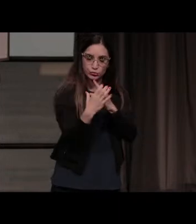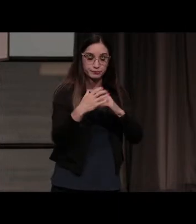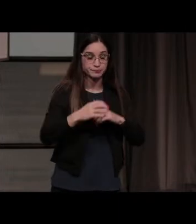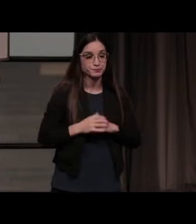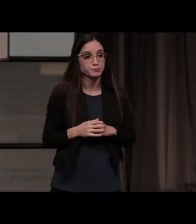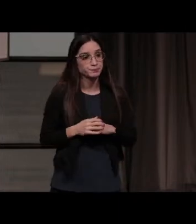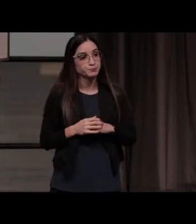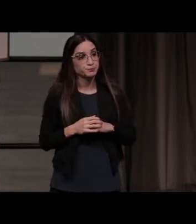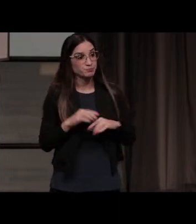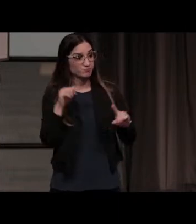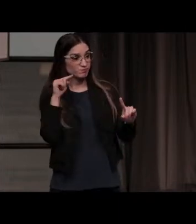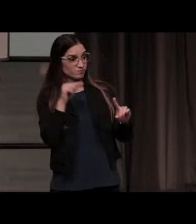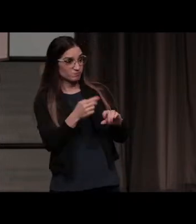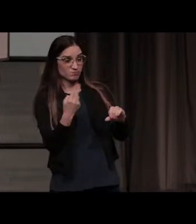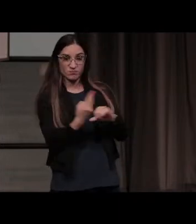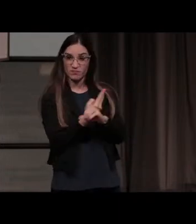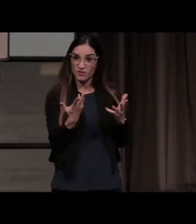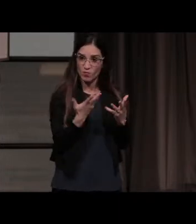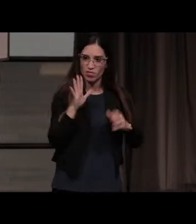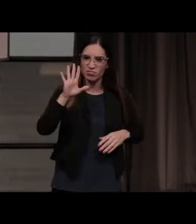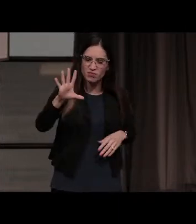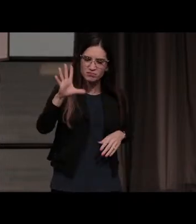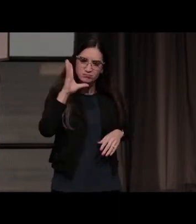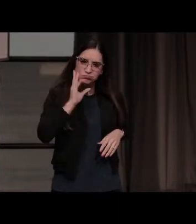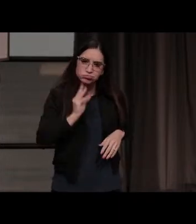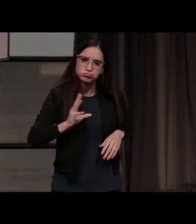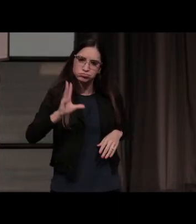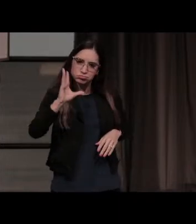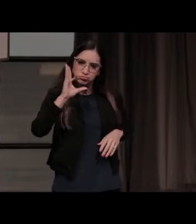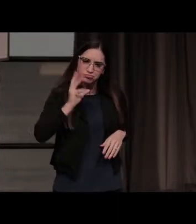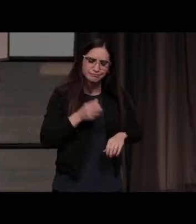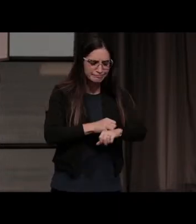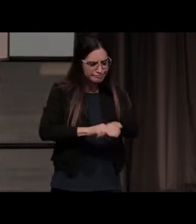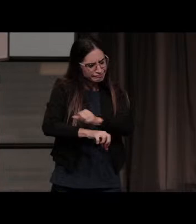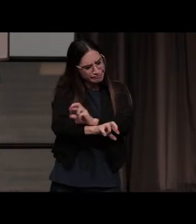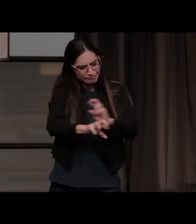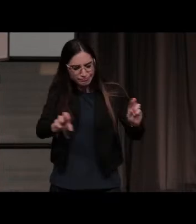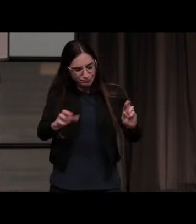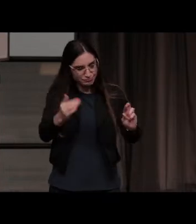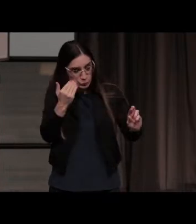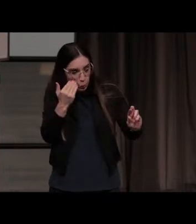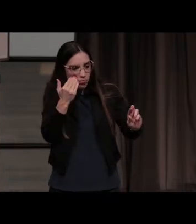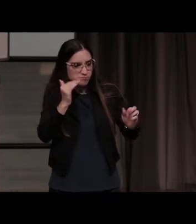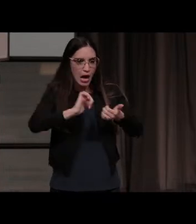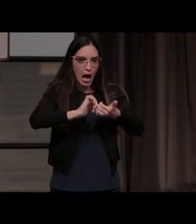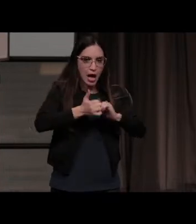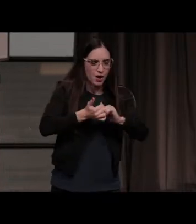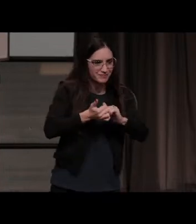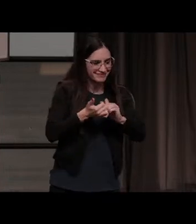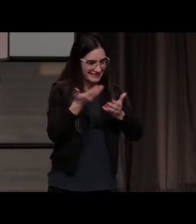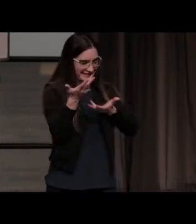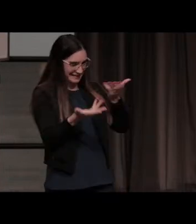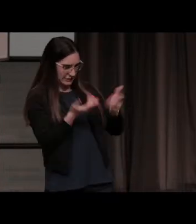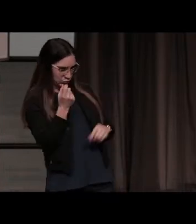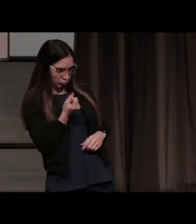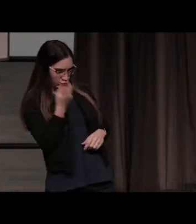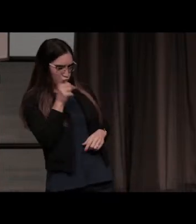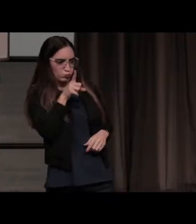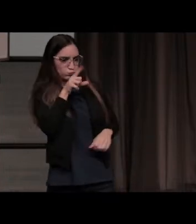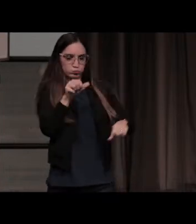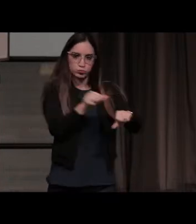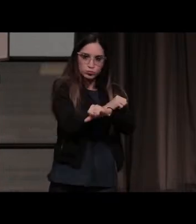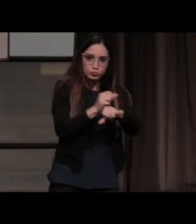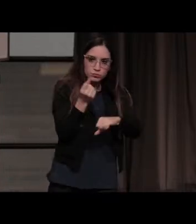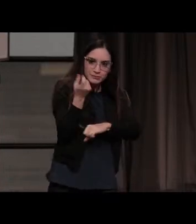Dante utilizes their lived experience and the knowledge gifted to them by their community to negotiate what art history truly looks like for